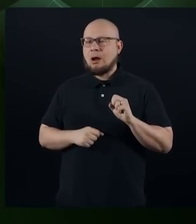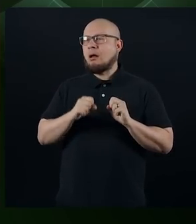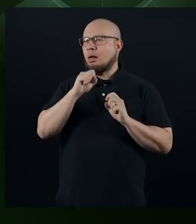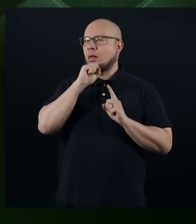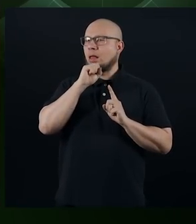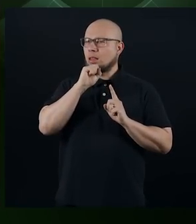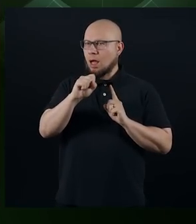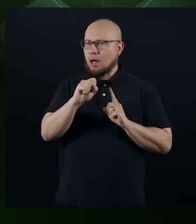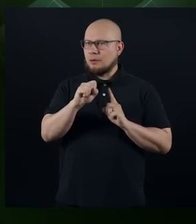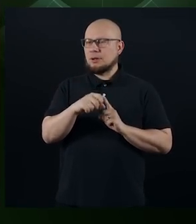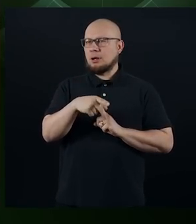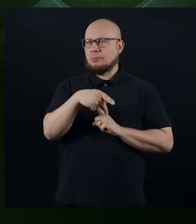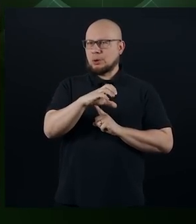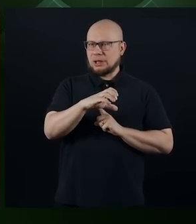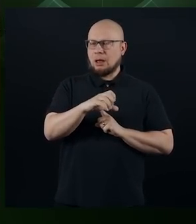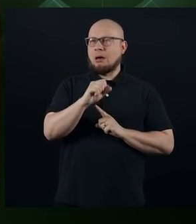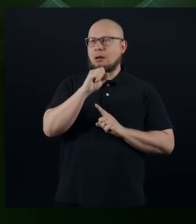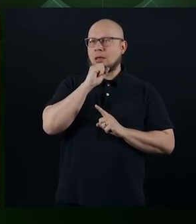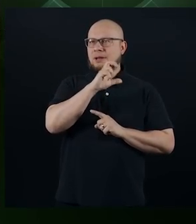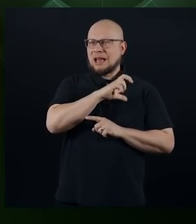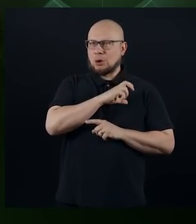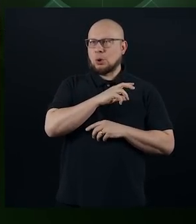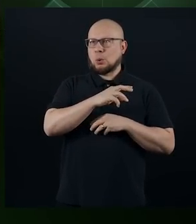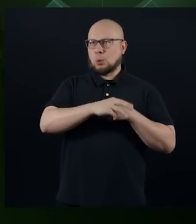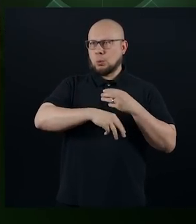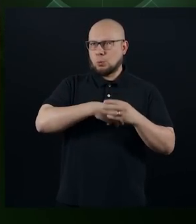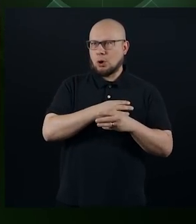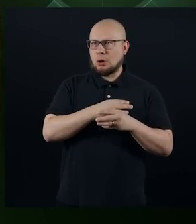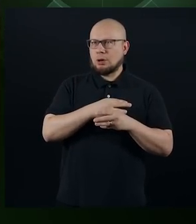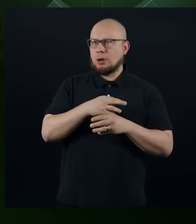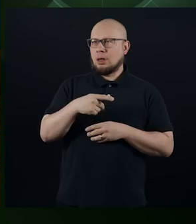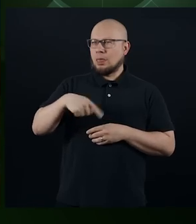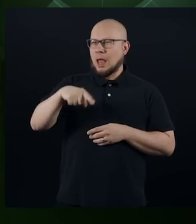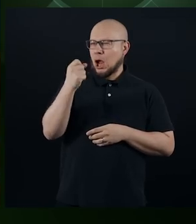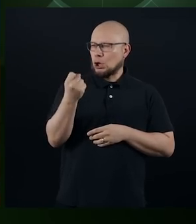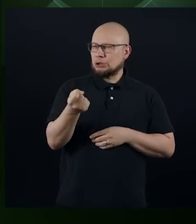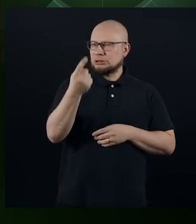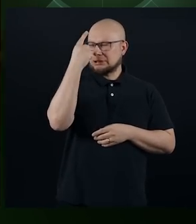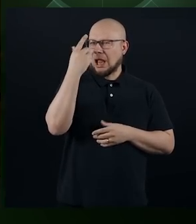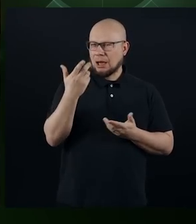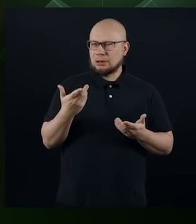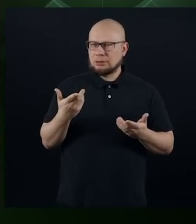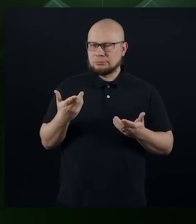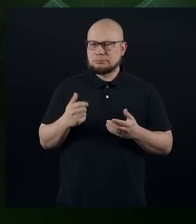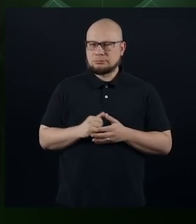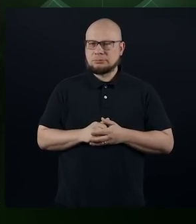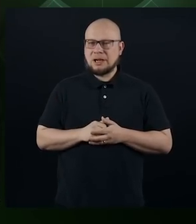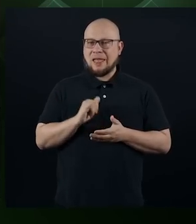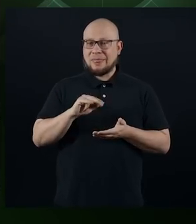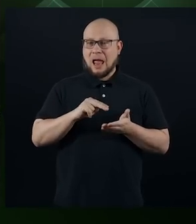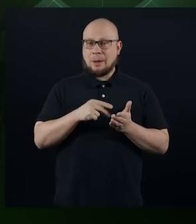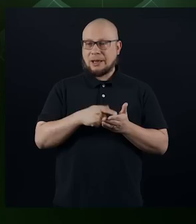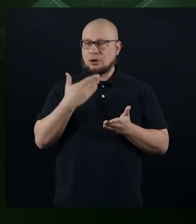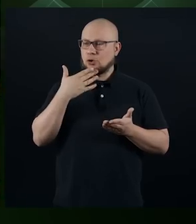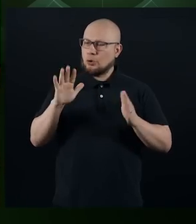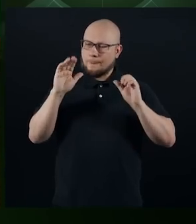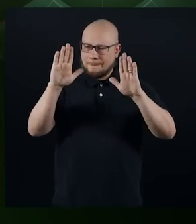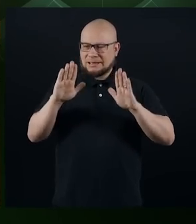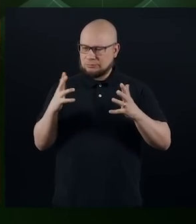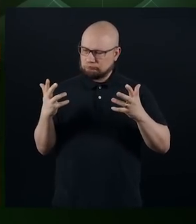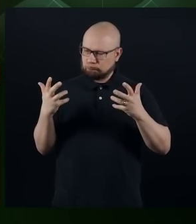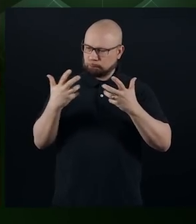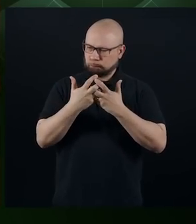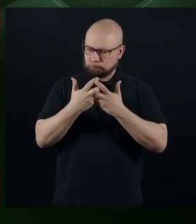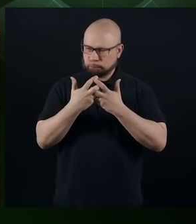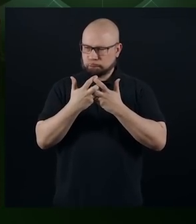franchise, and the characters, the worlds, and the stories, and they understand what makes them special. This is what has made this so amazing. They